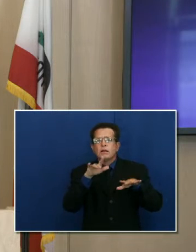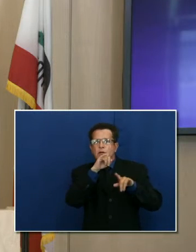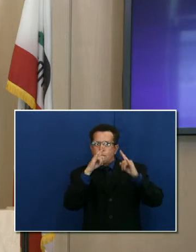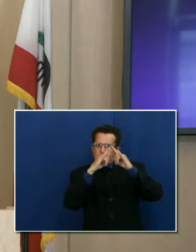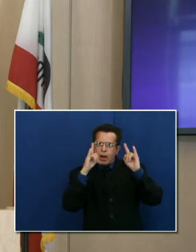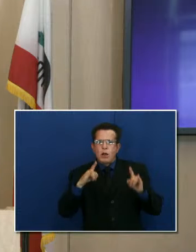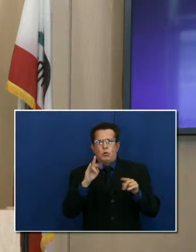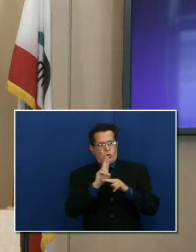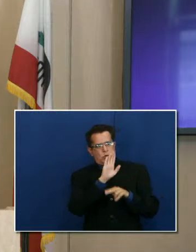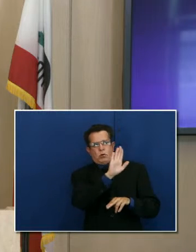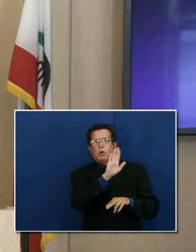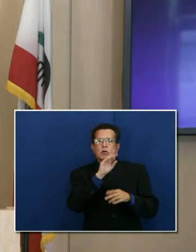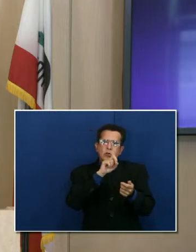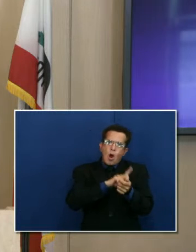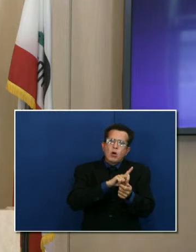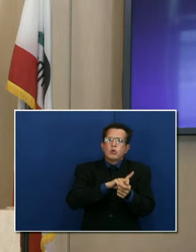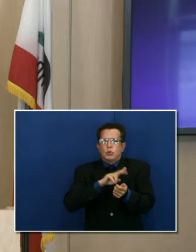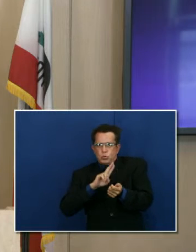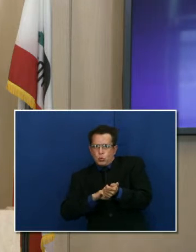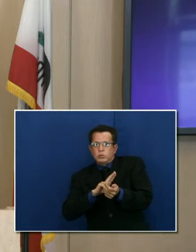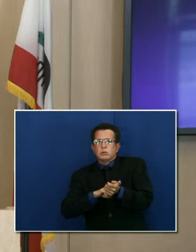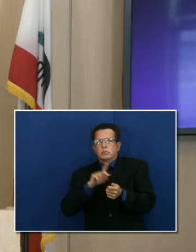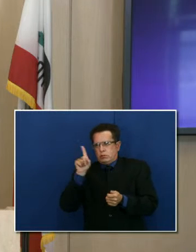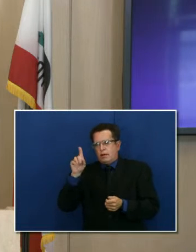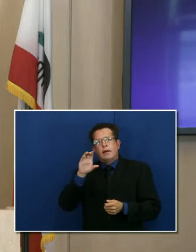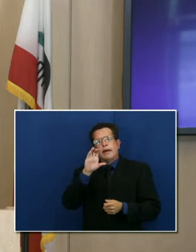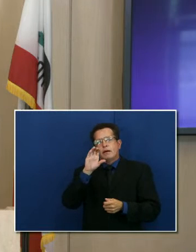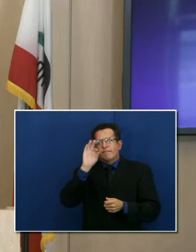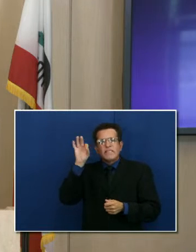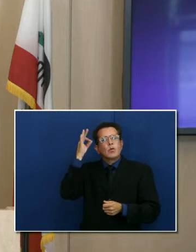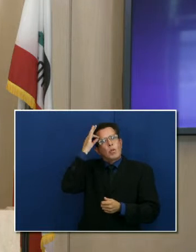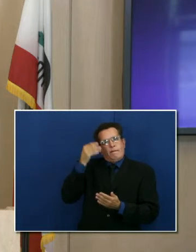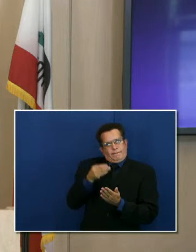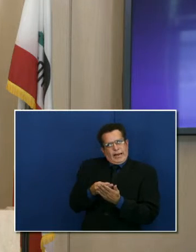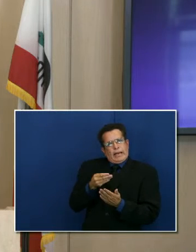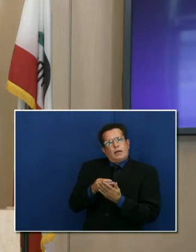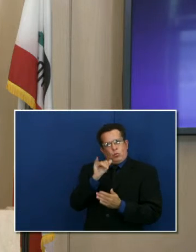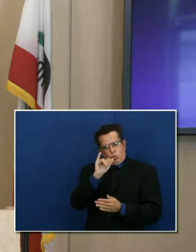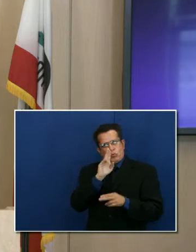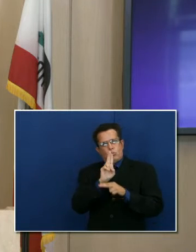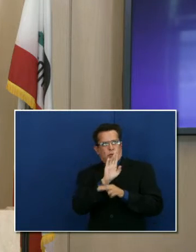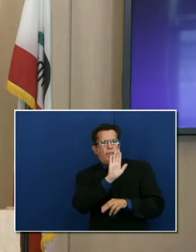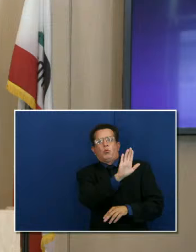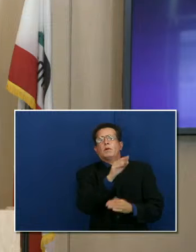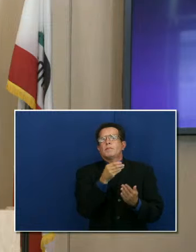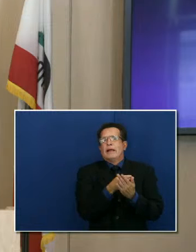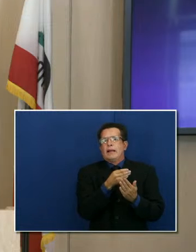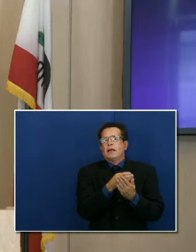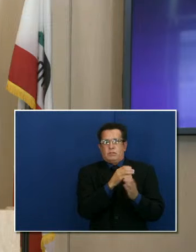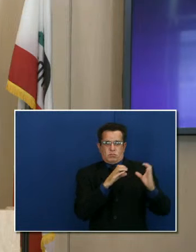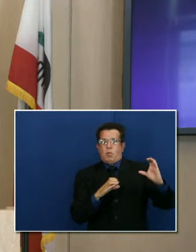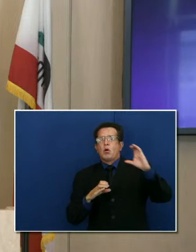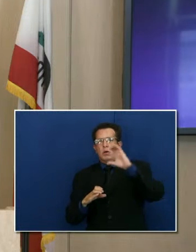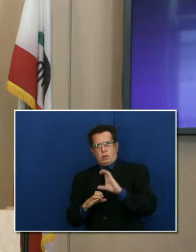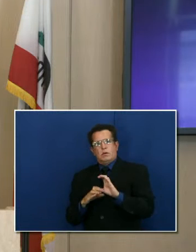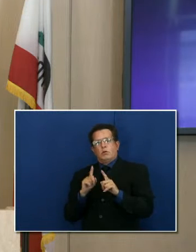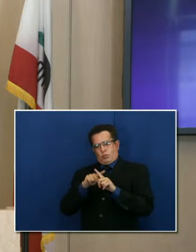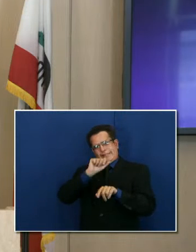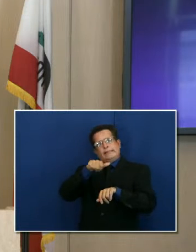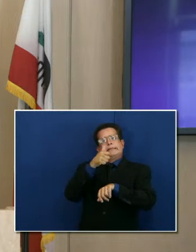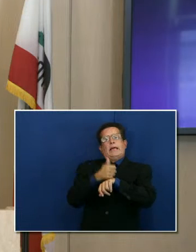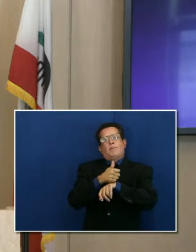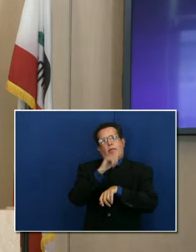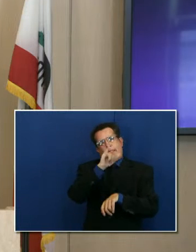even using its own portion of the Federal CARES Act funding, which was provided through the County of San Diego, to stand up this